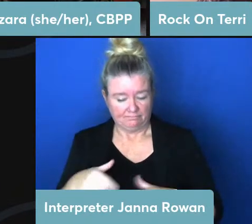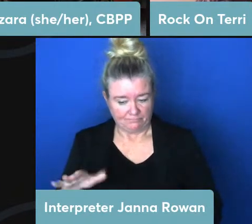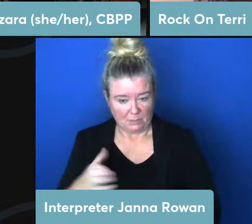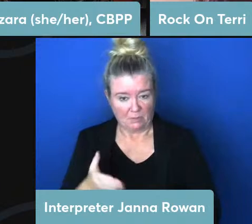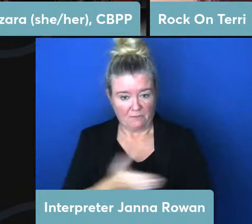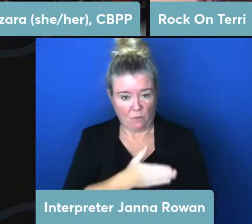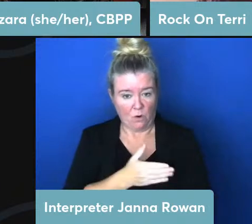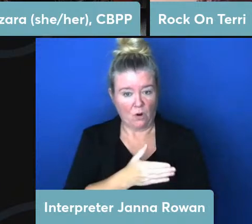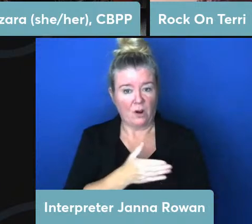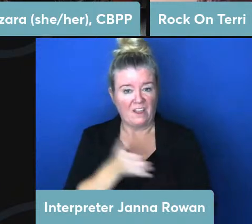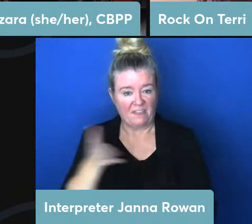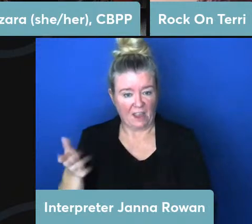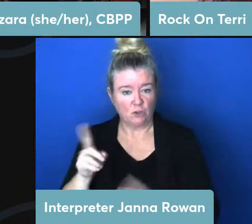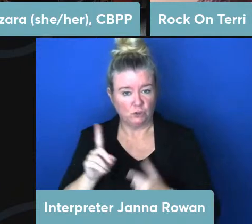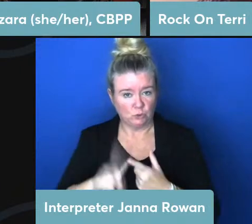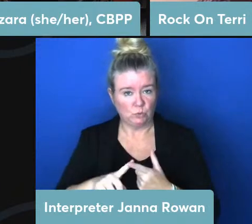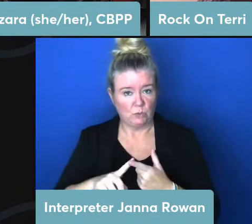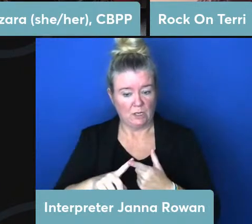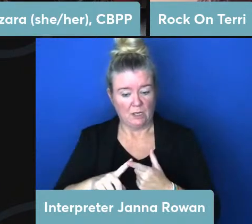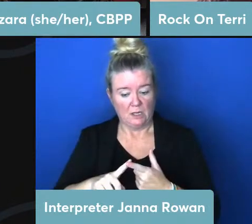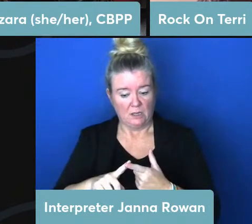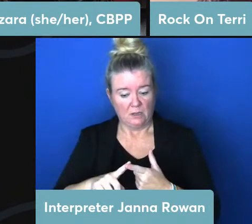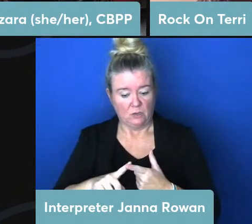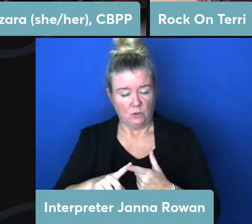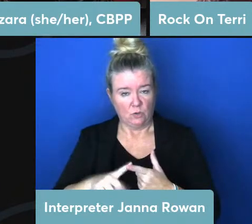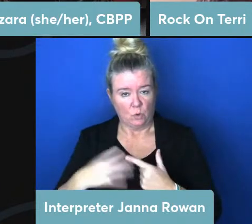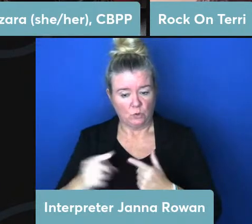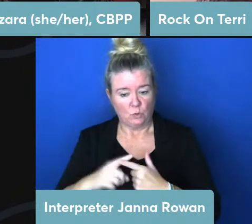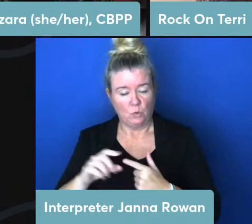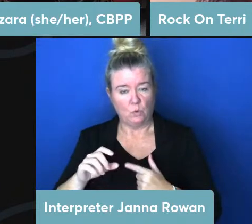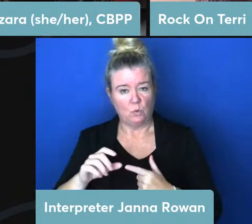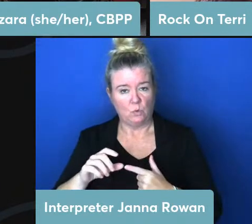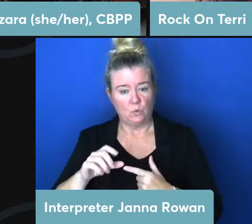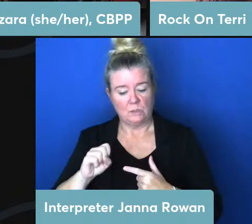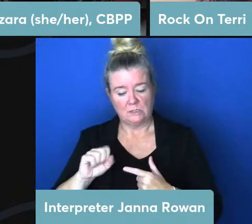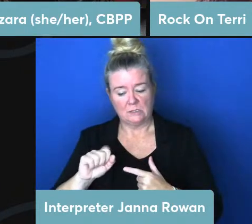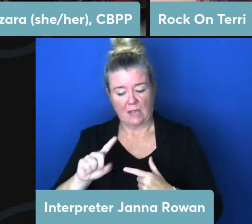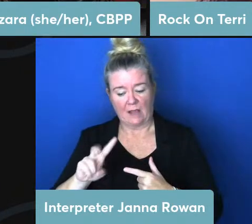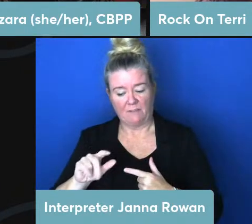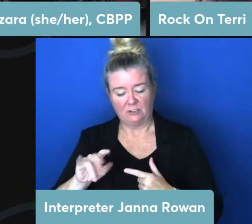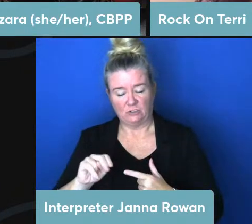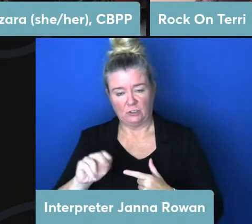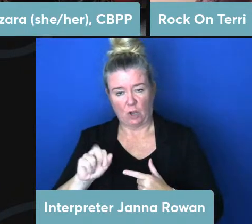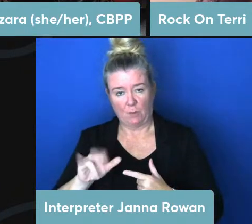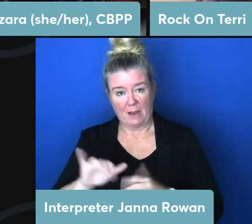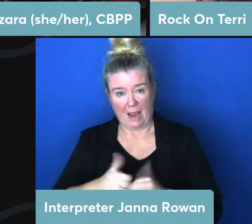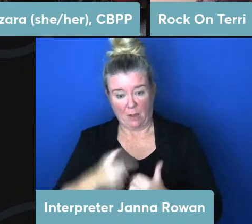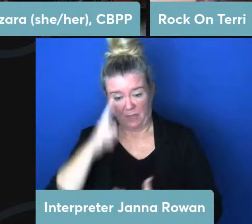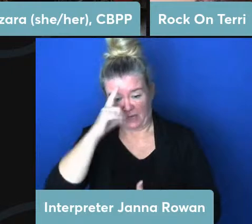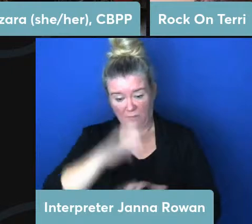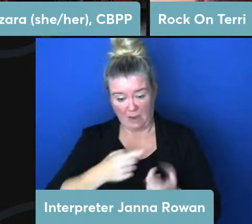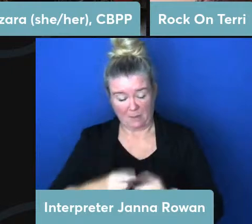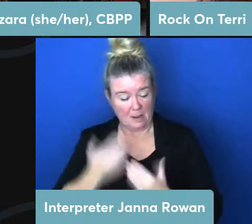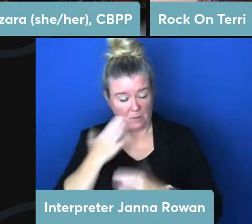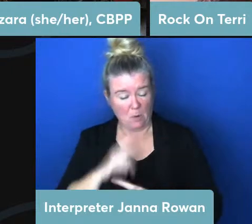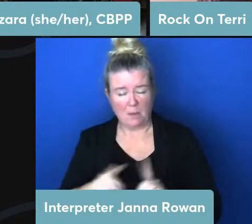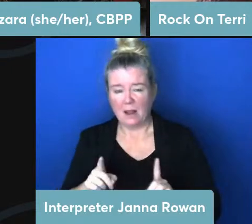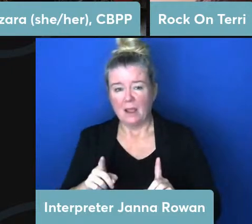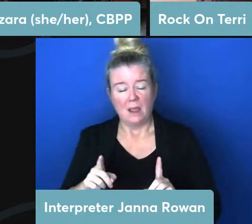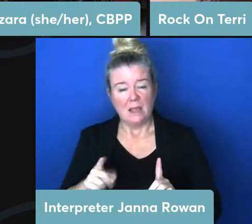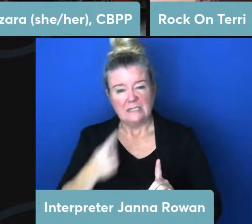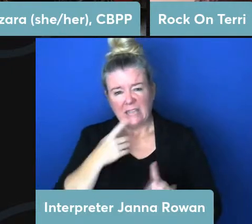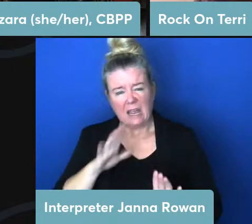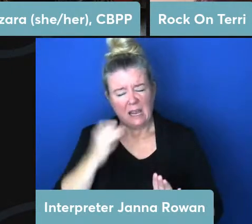got to the Hara to go to the Salvation Army. And I'm not sure how that confusion happened. But you know, I told him, I said, you know,